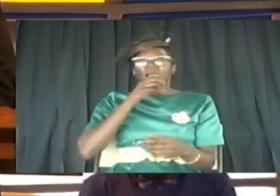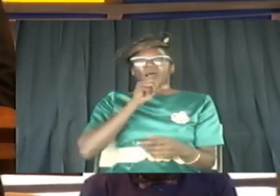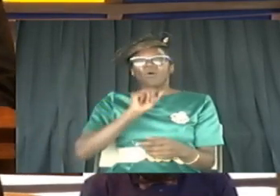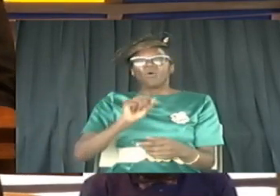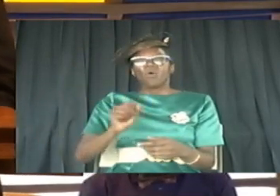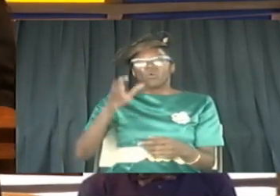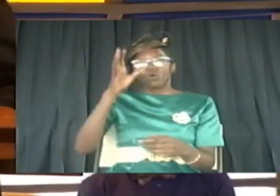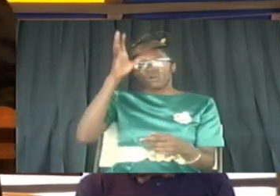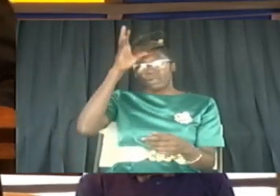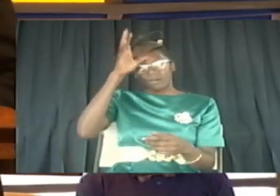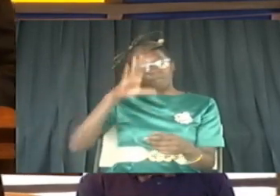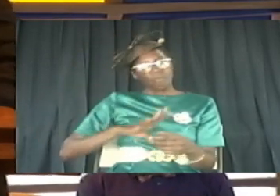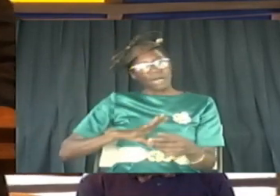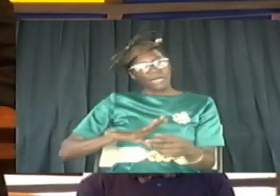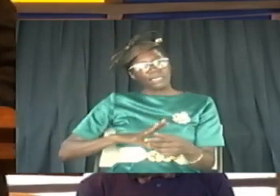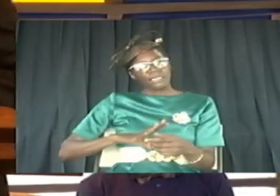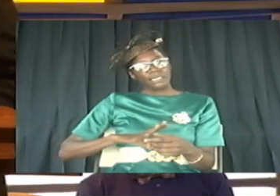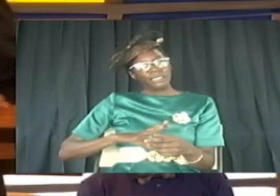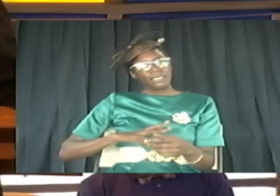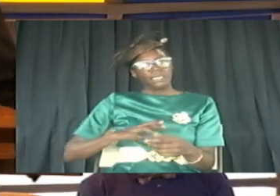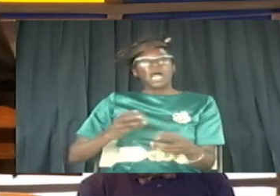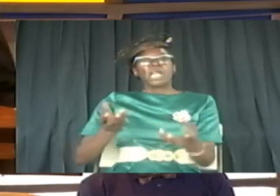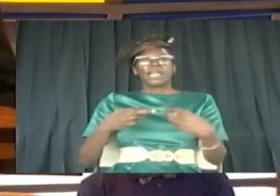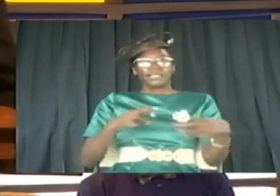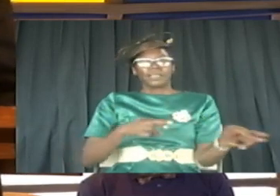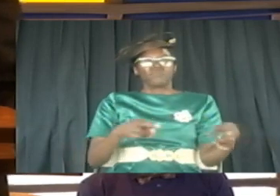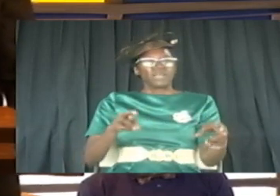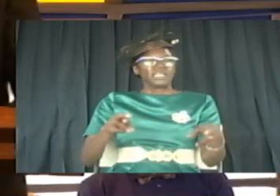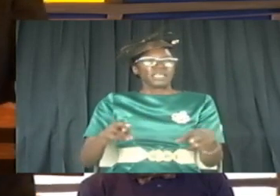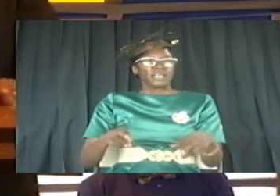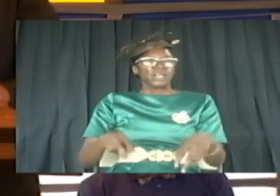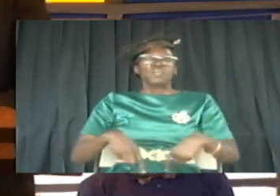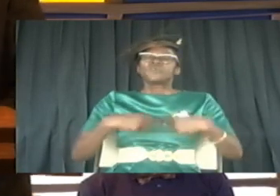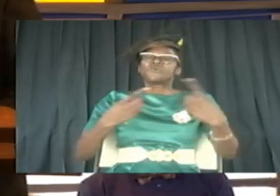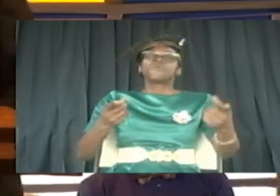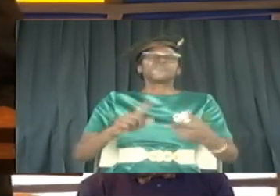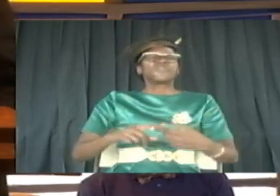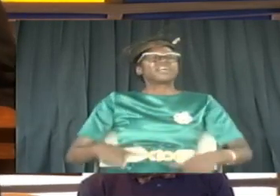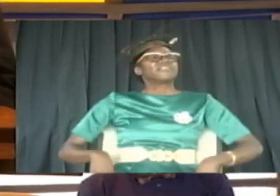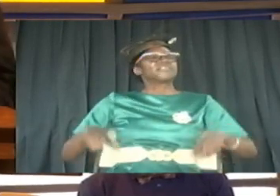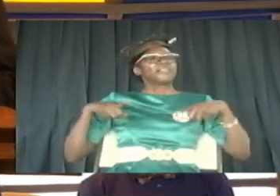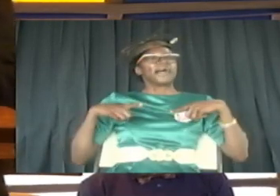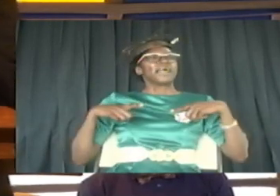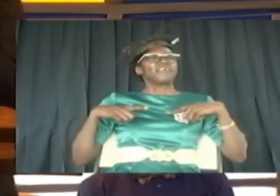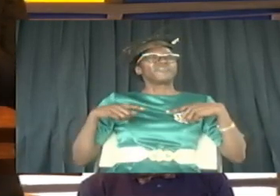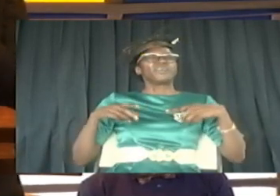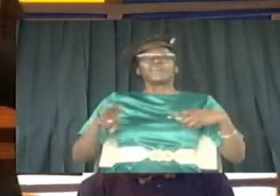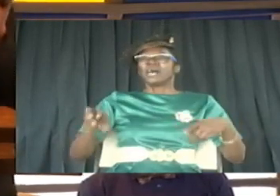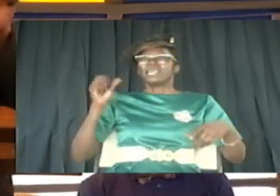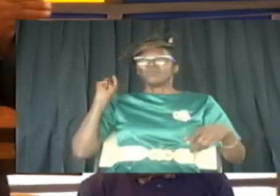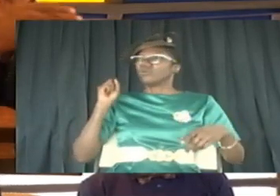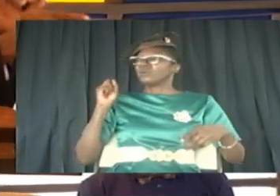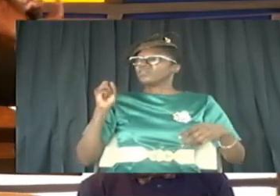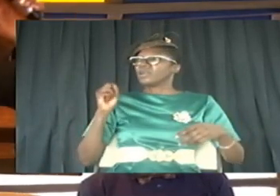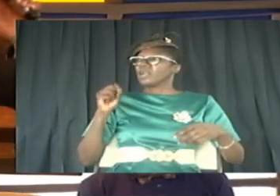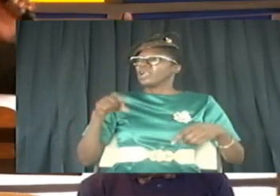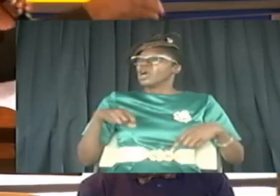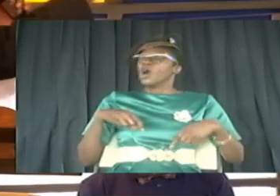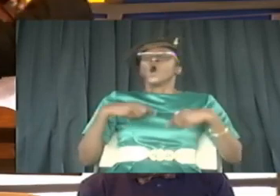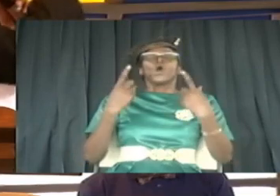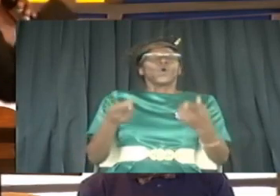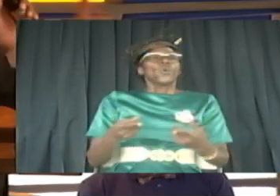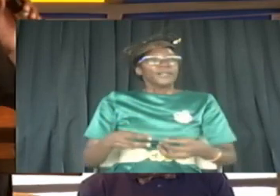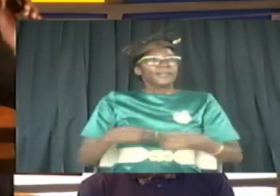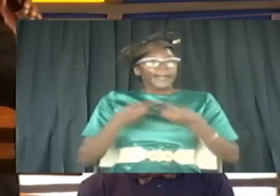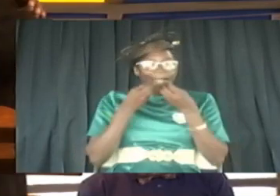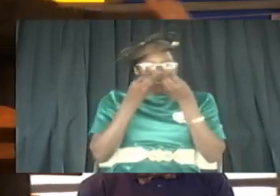man. Jacob was now getting ready to depart this life, and he was gearing up to pronounce the blessings upon